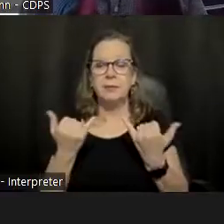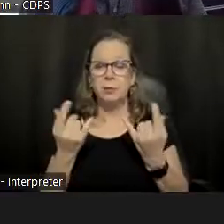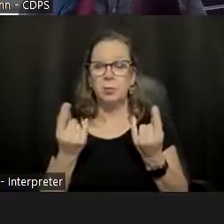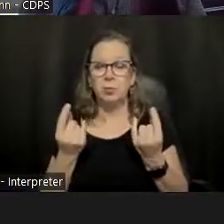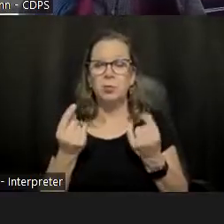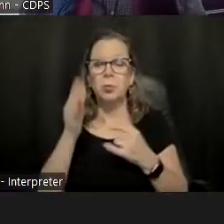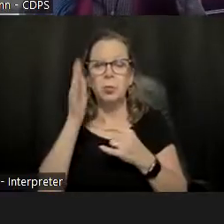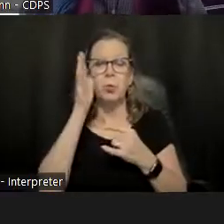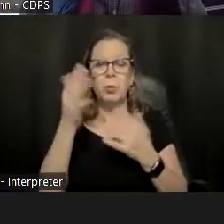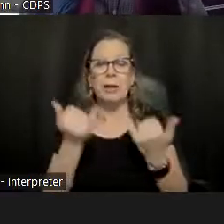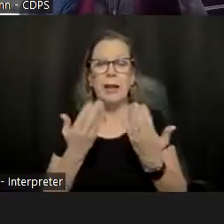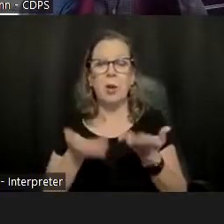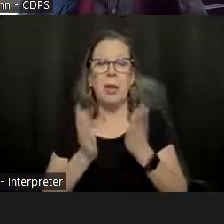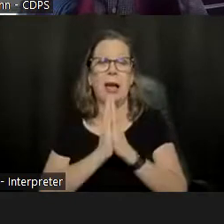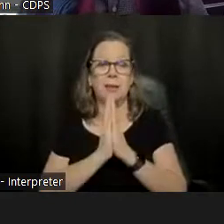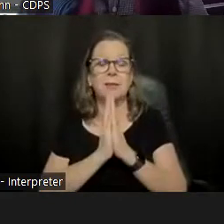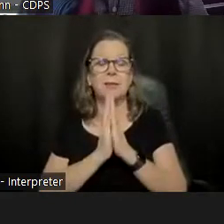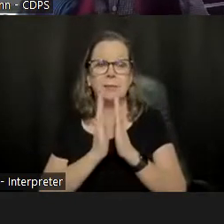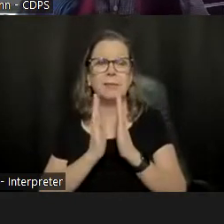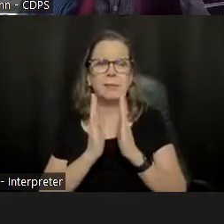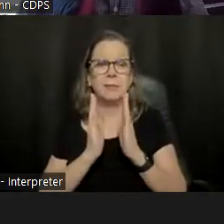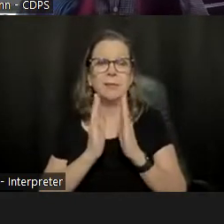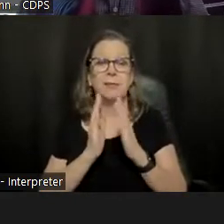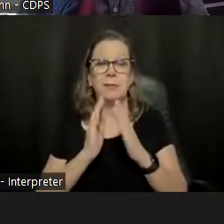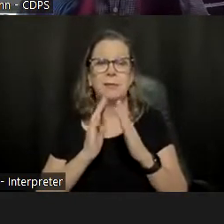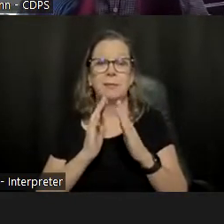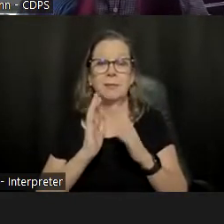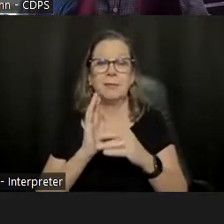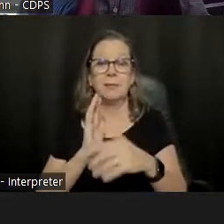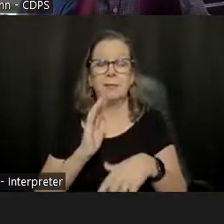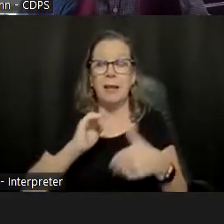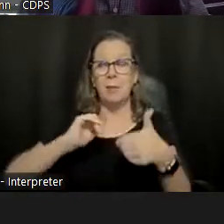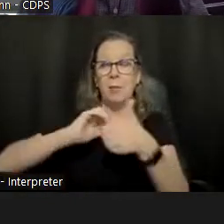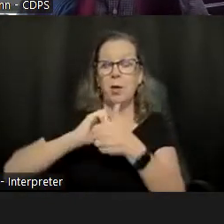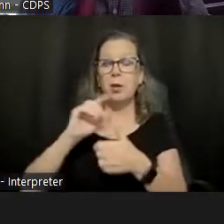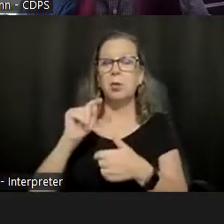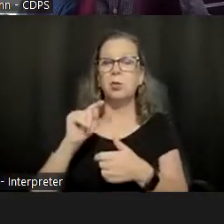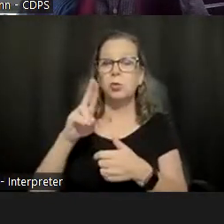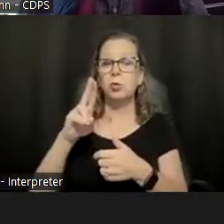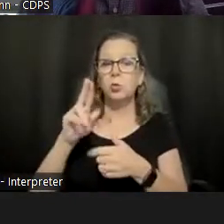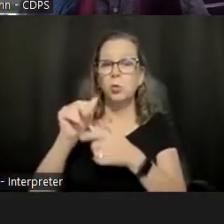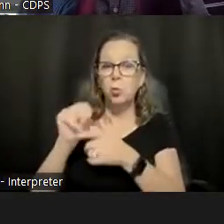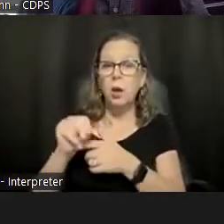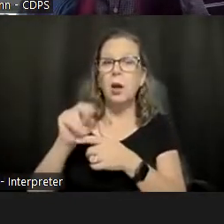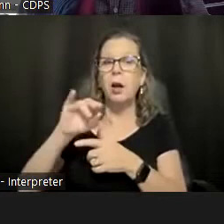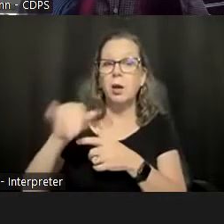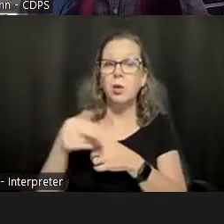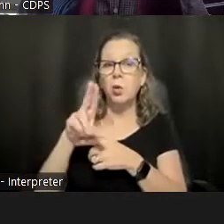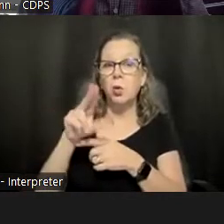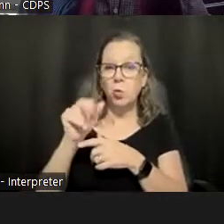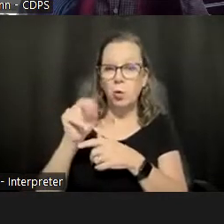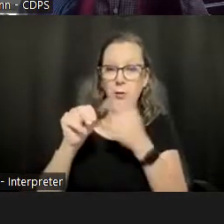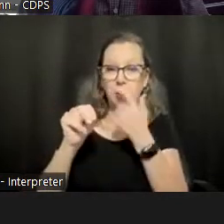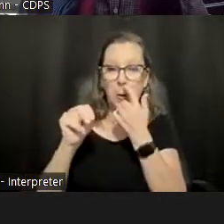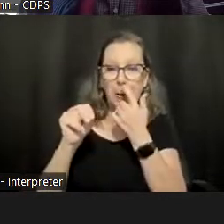are going to go ahead and now ask our partner at 211 and